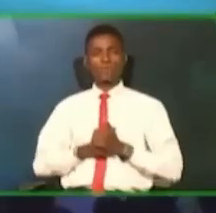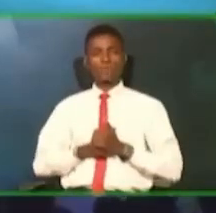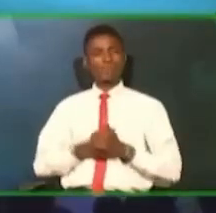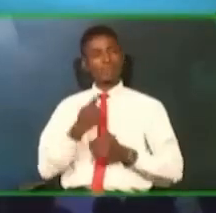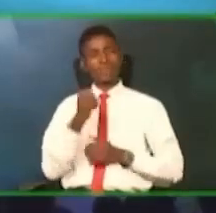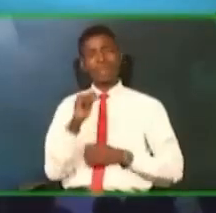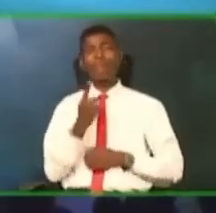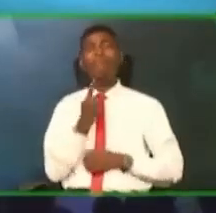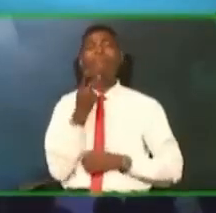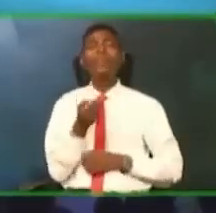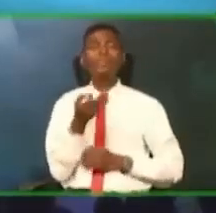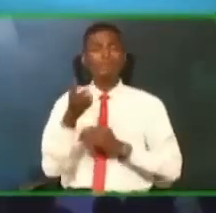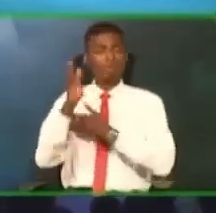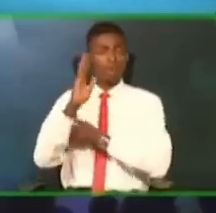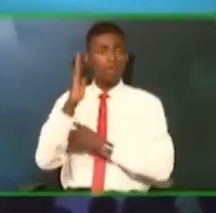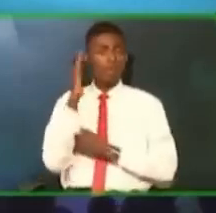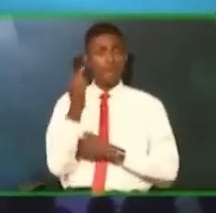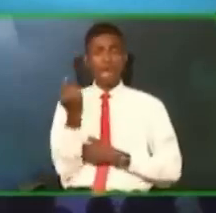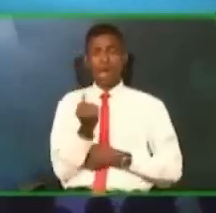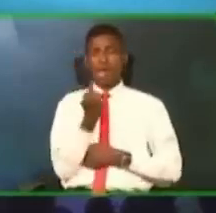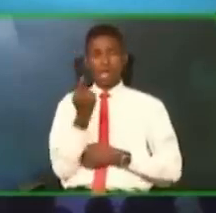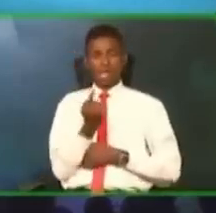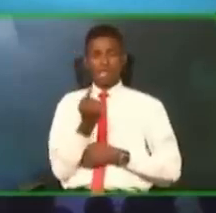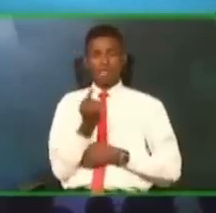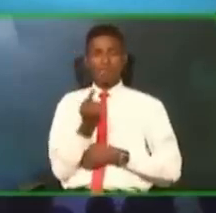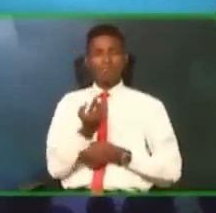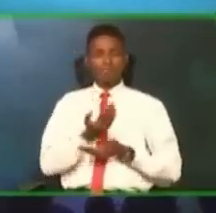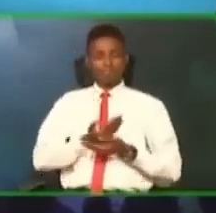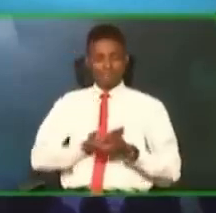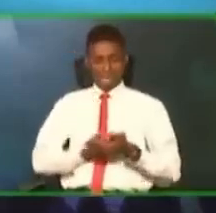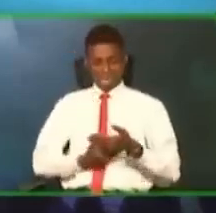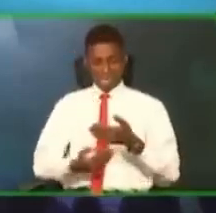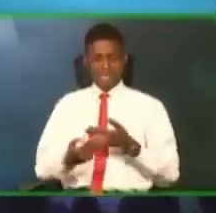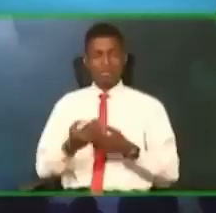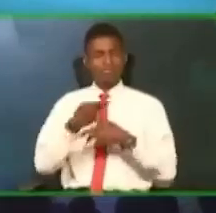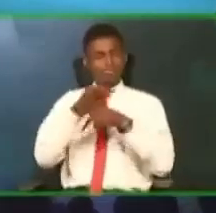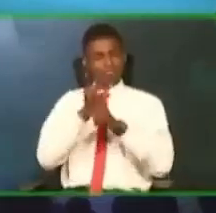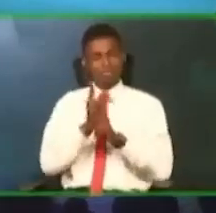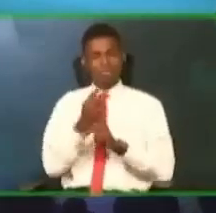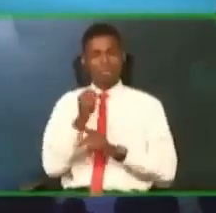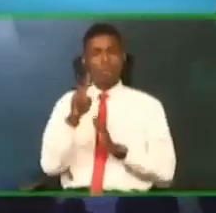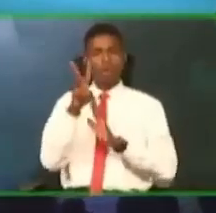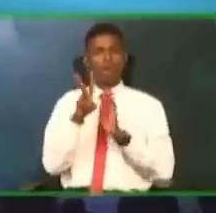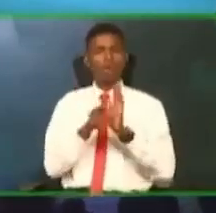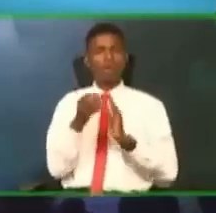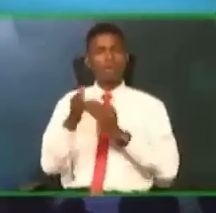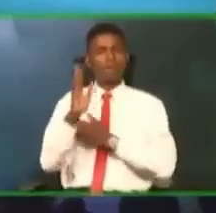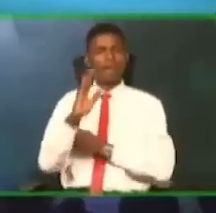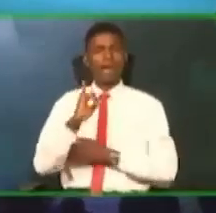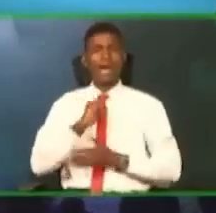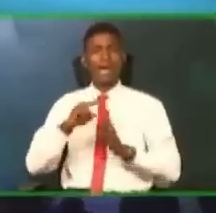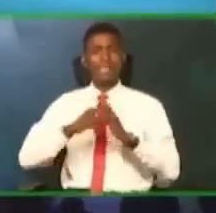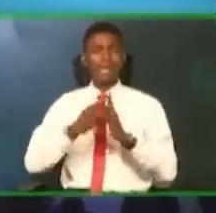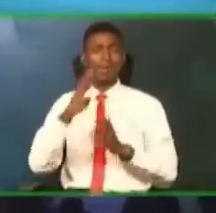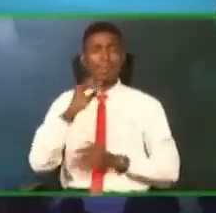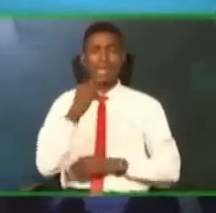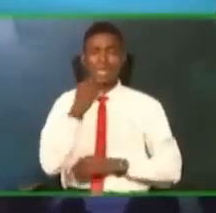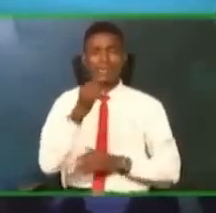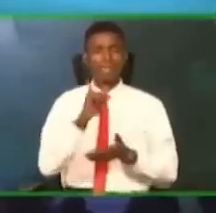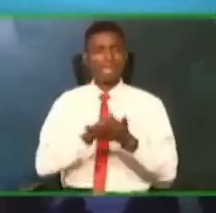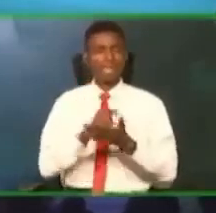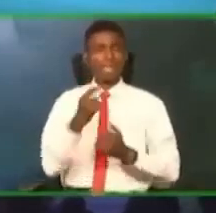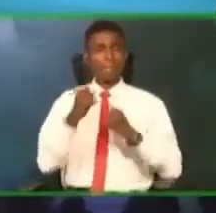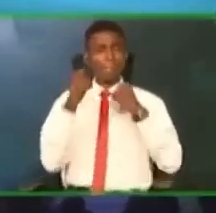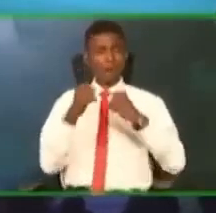The voice of God will always birth the will of God. I started by telling you that the power of God is principally